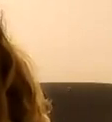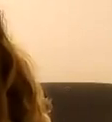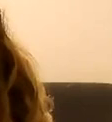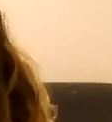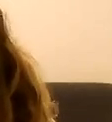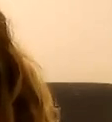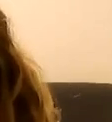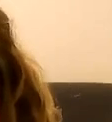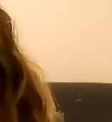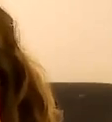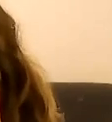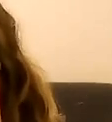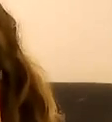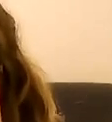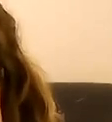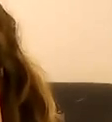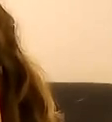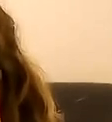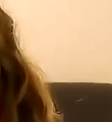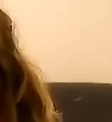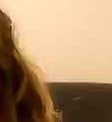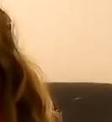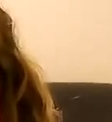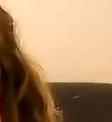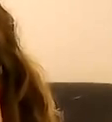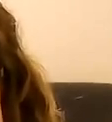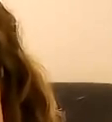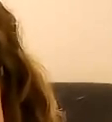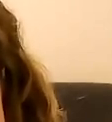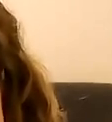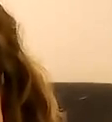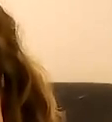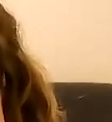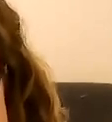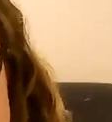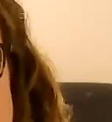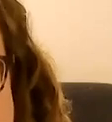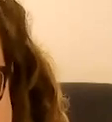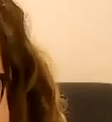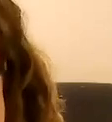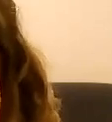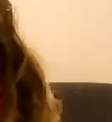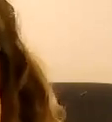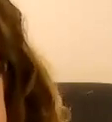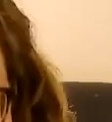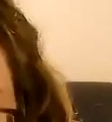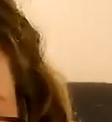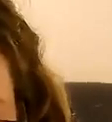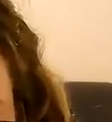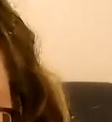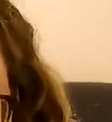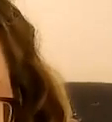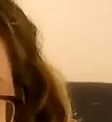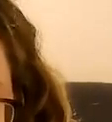presentations actually to doctors' offices. I made presentations at a geriatric nurses conference last